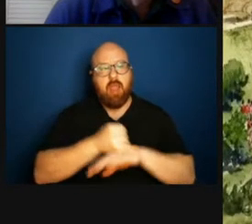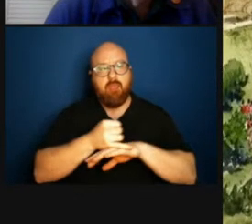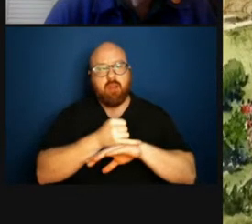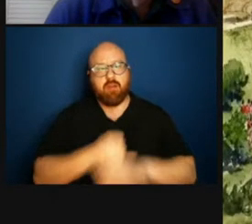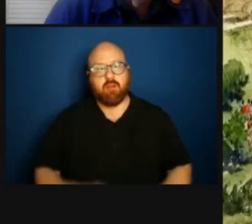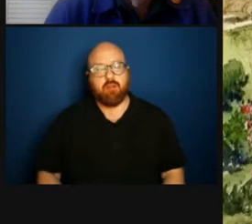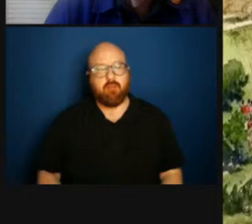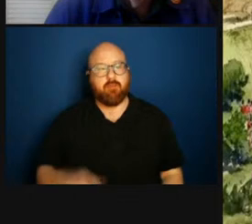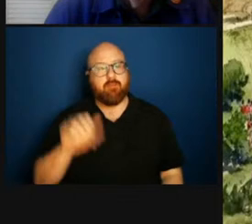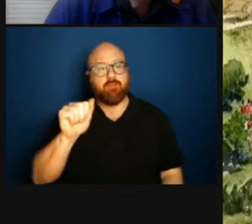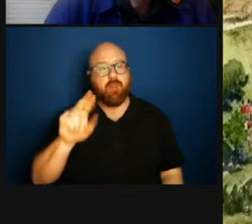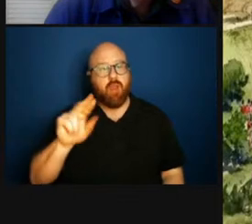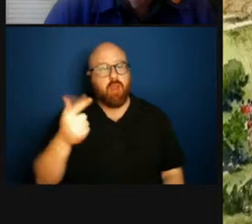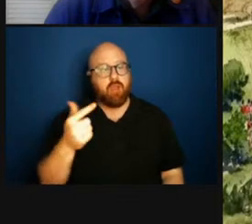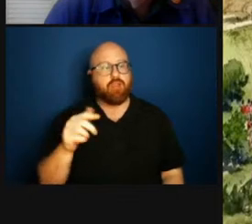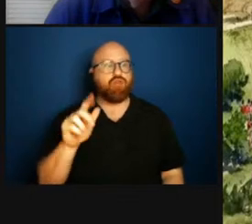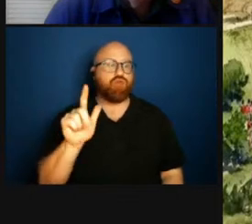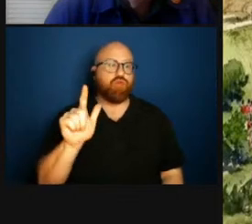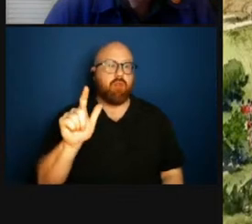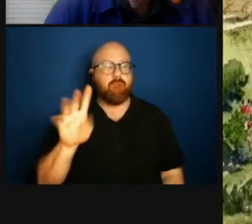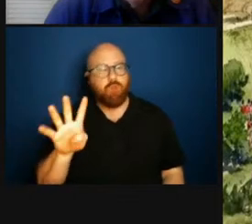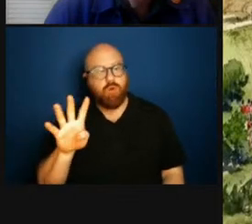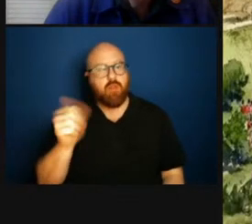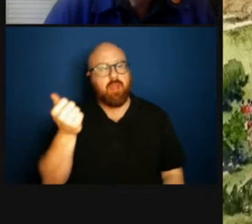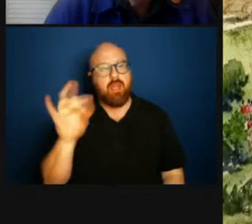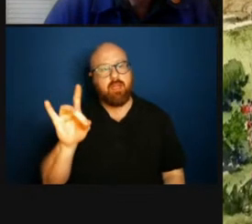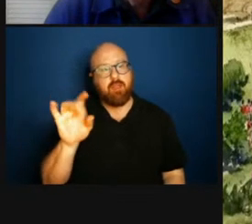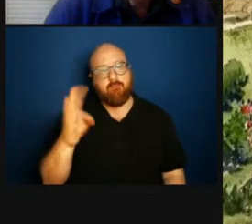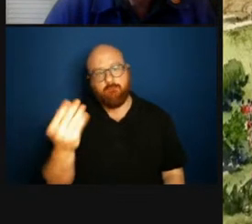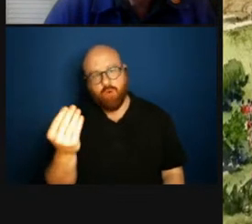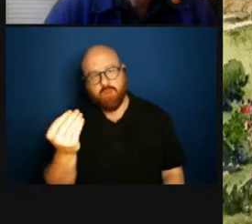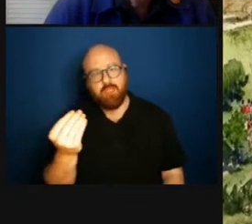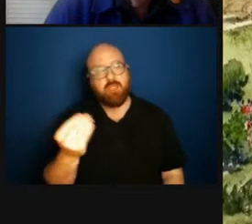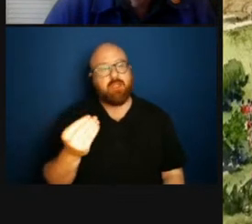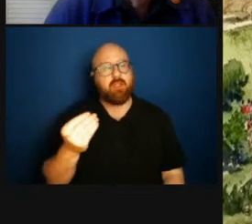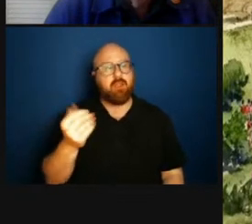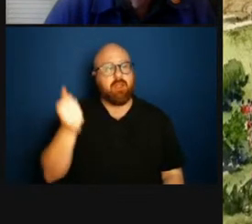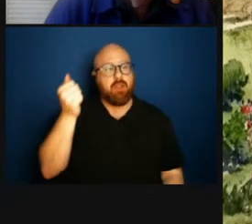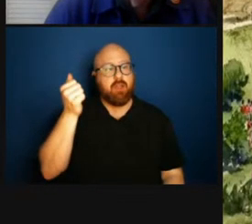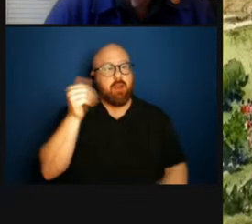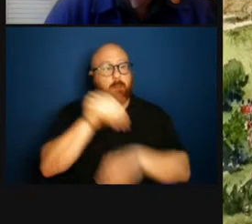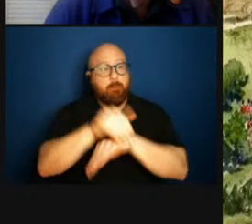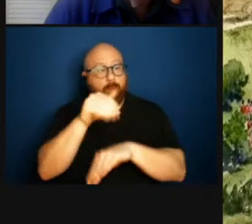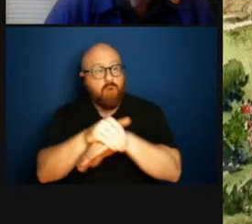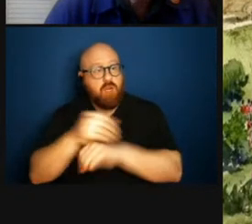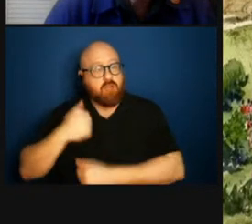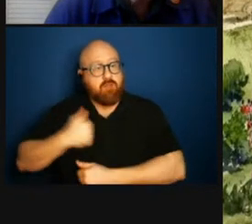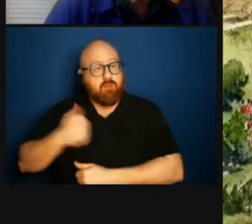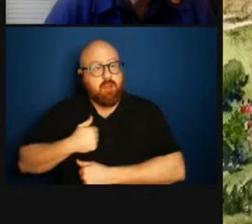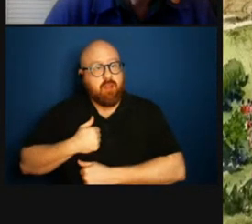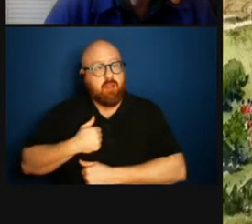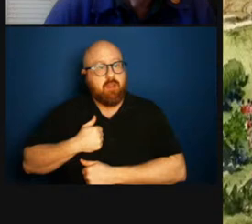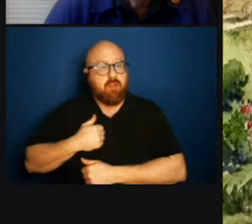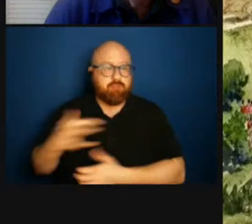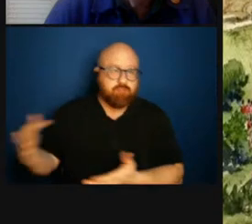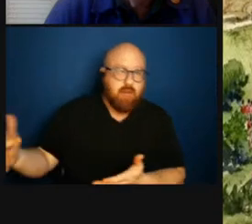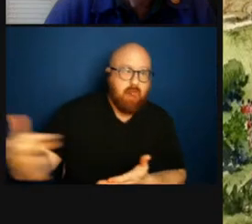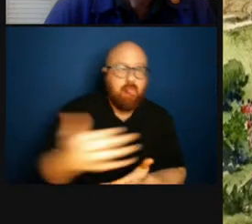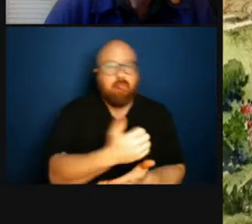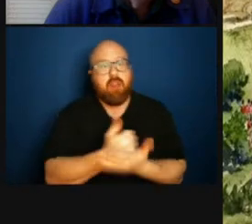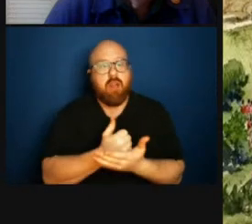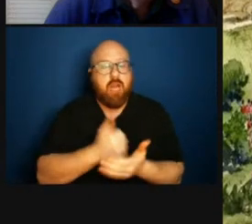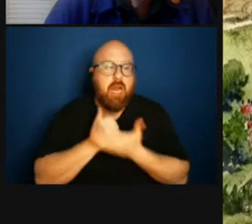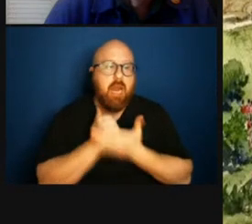August 24th, 1814, British veterans routed the 6,500 Green Maryland and other troops at